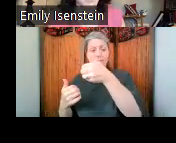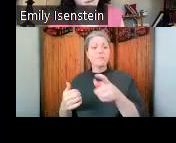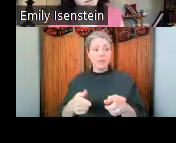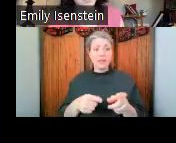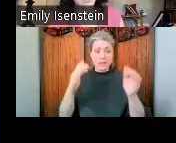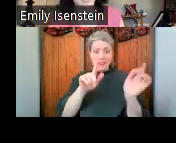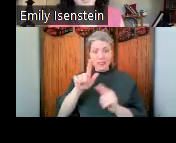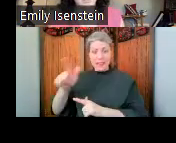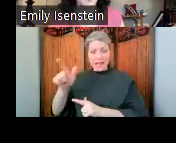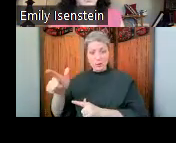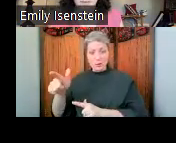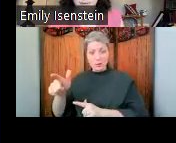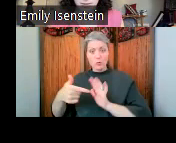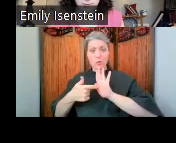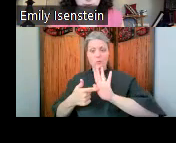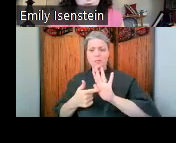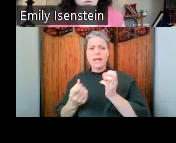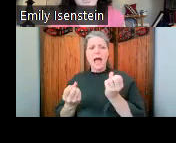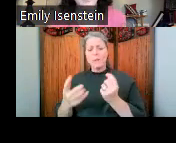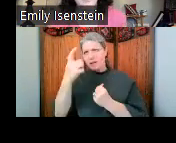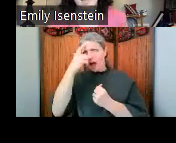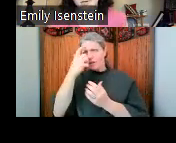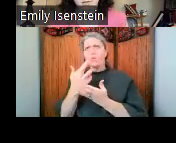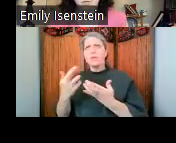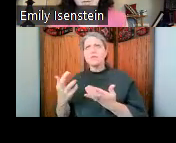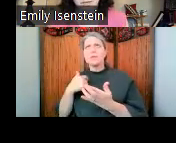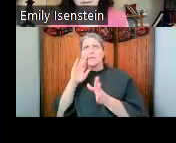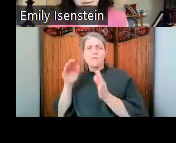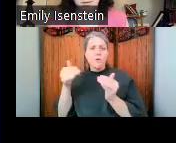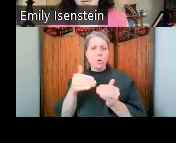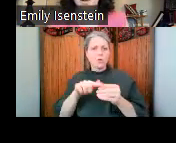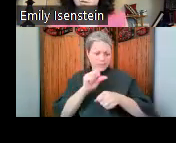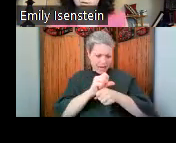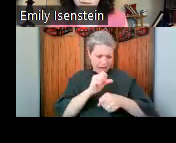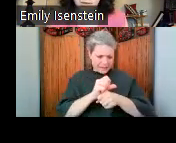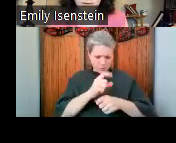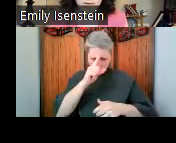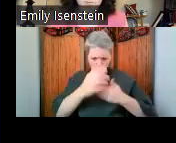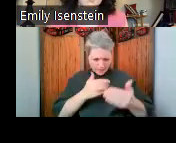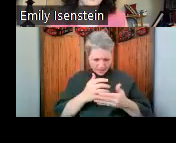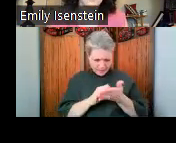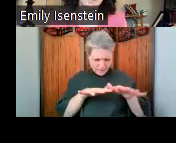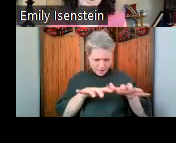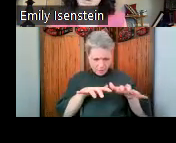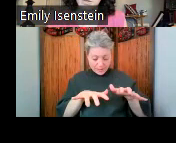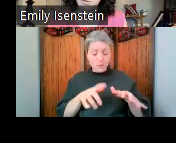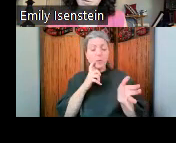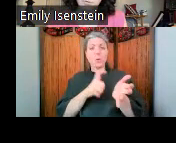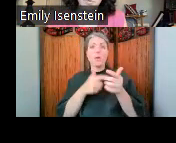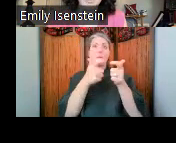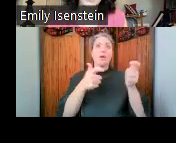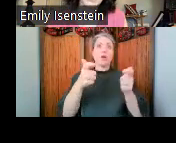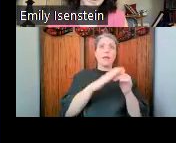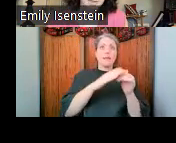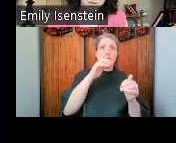to a task, in this case, processing the vibration. And we do see that it is larger in the autism group than the neurotypical